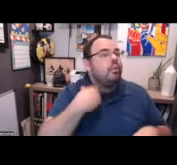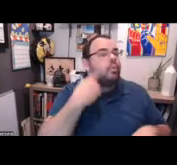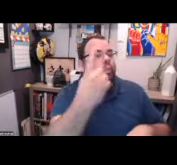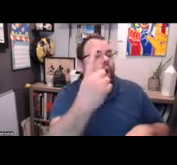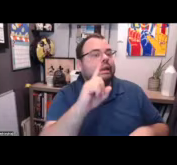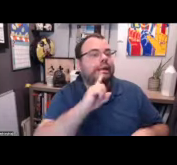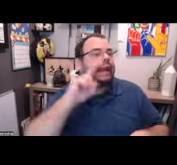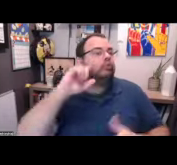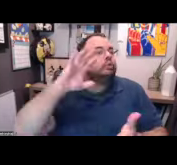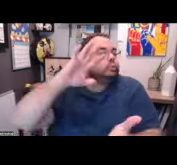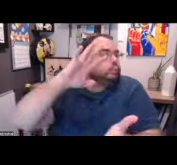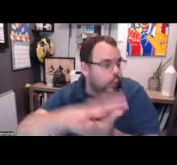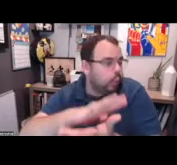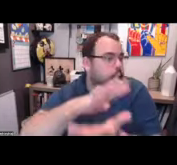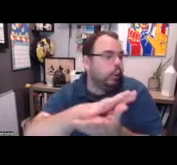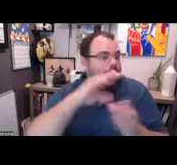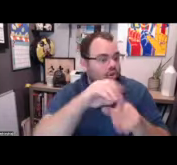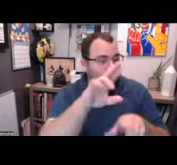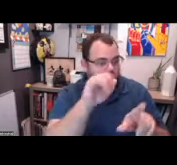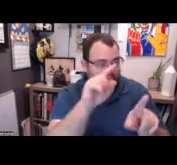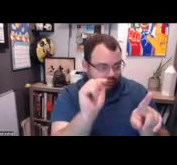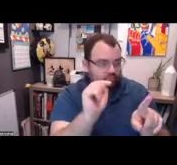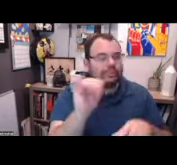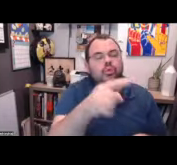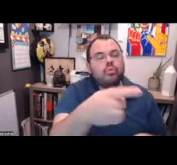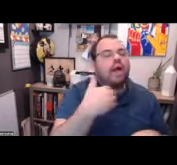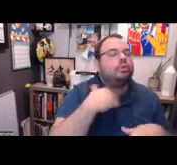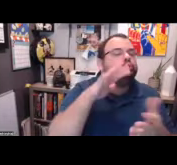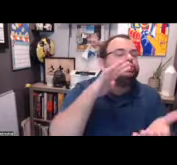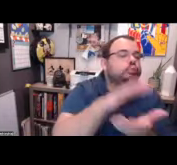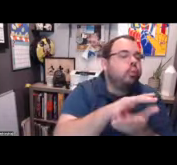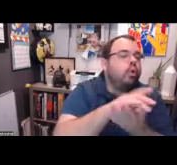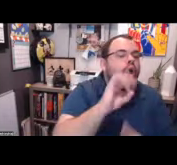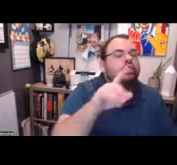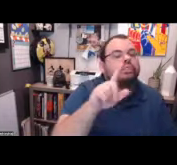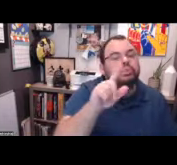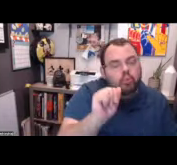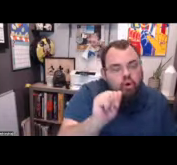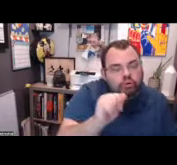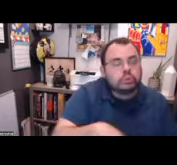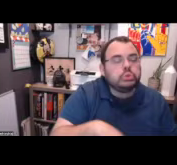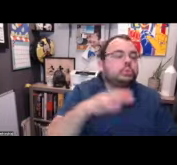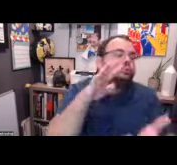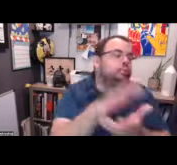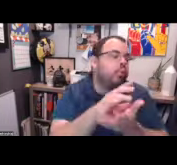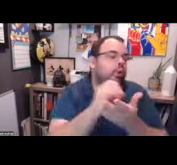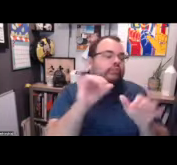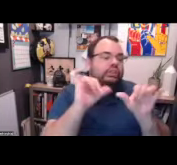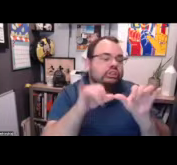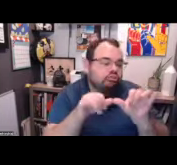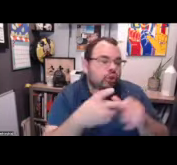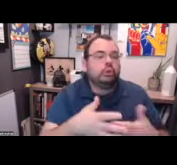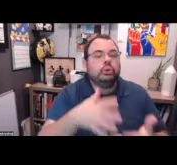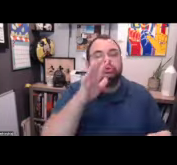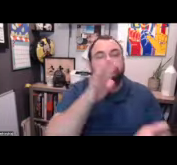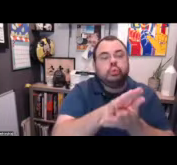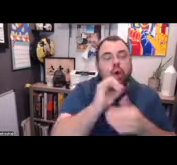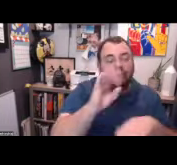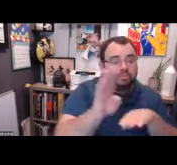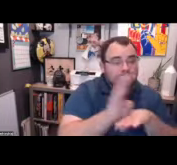Yes. But they have one deaf school at RIT. It's a school